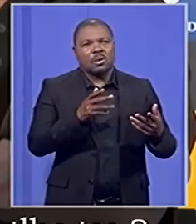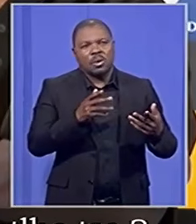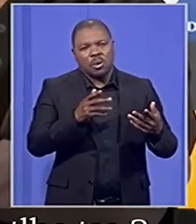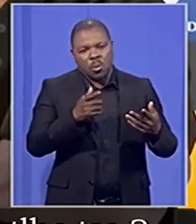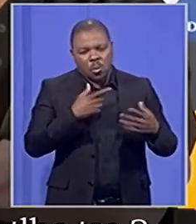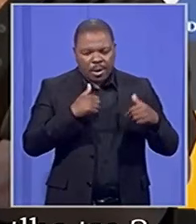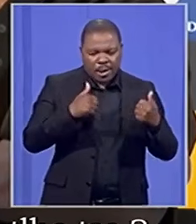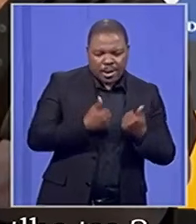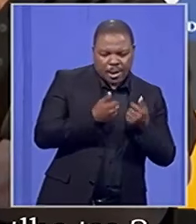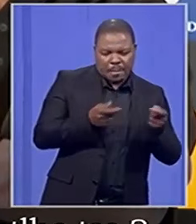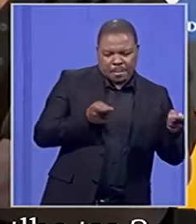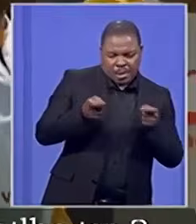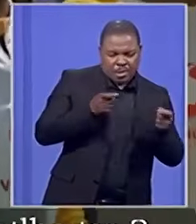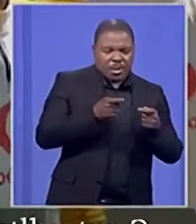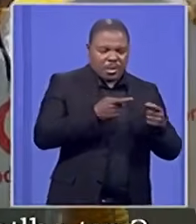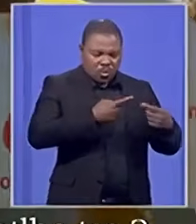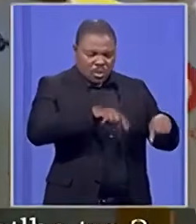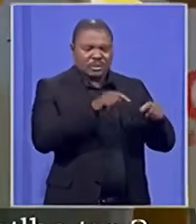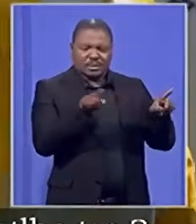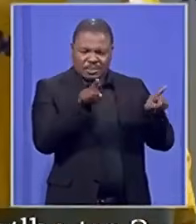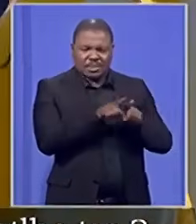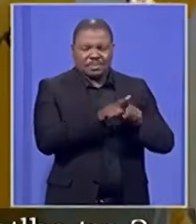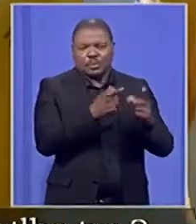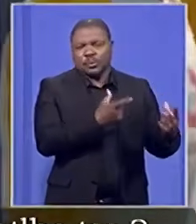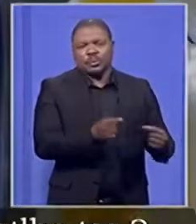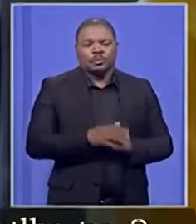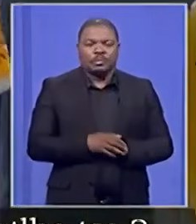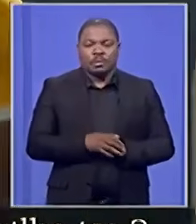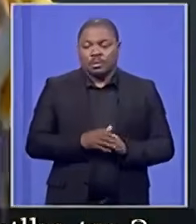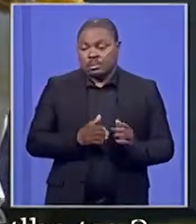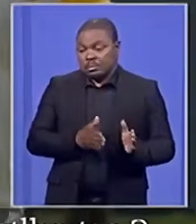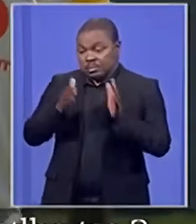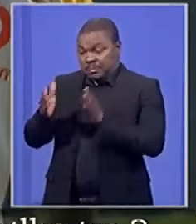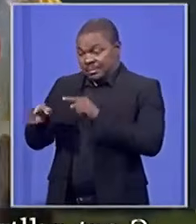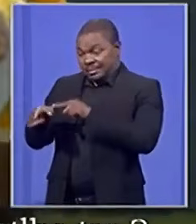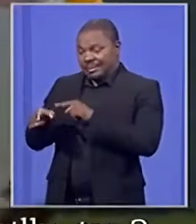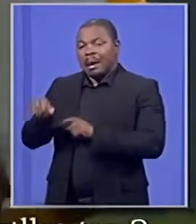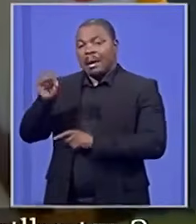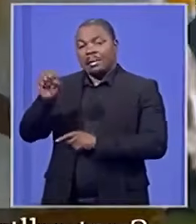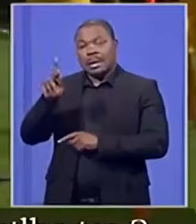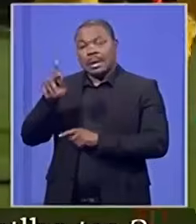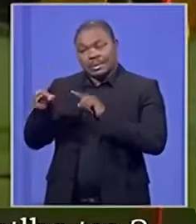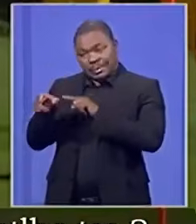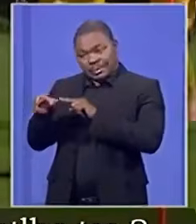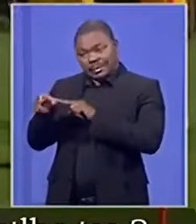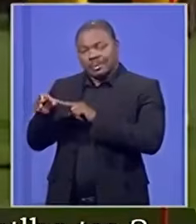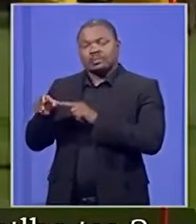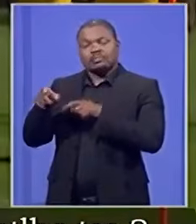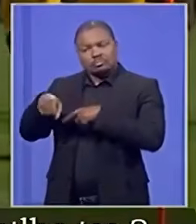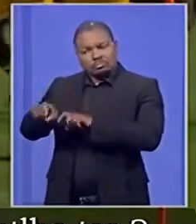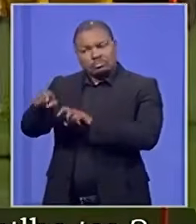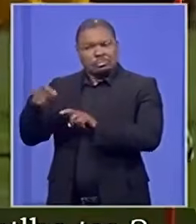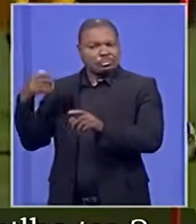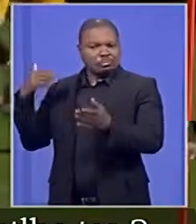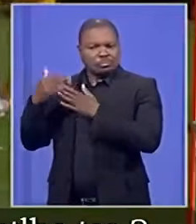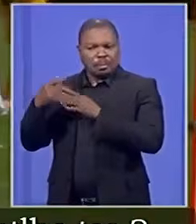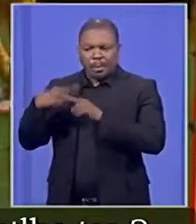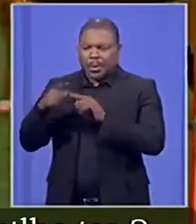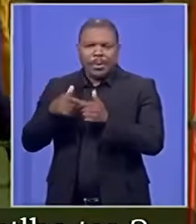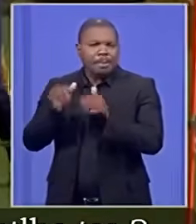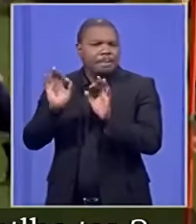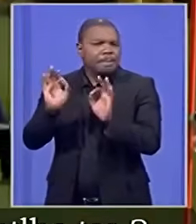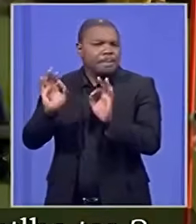game management. Ka lehlakoreng le leng sehlopha sena sa Sekhukhune United ha e sa le ligi qala le bona ba ipabola ka makgabane. Looking